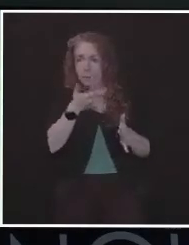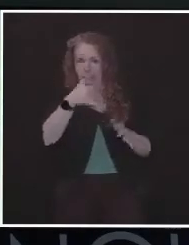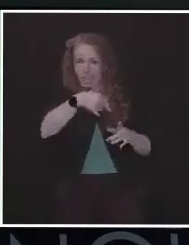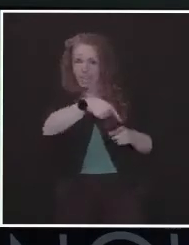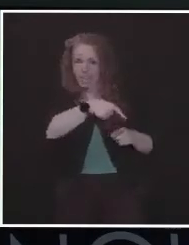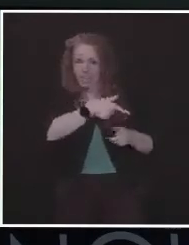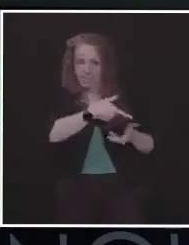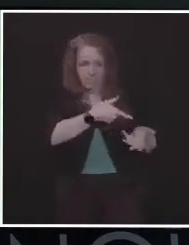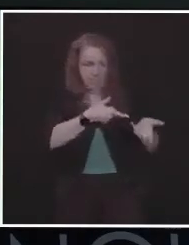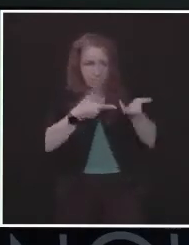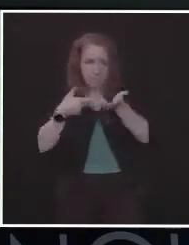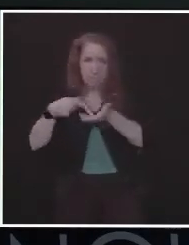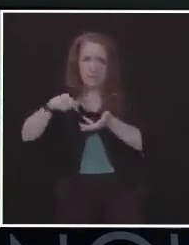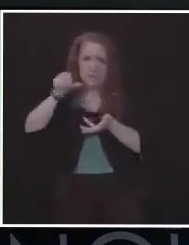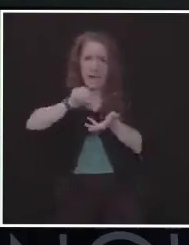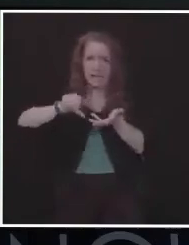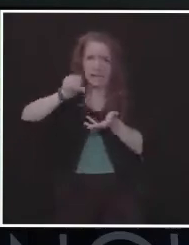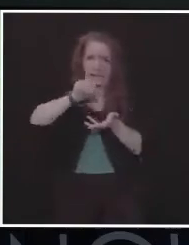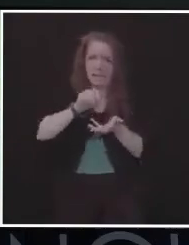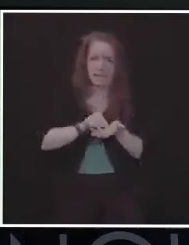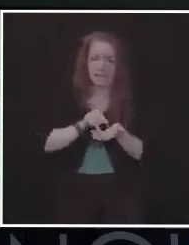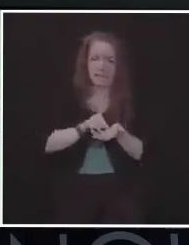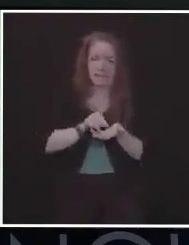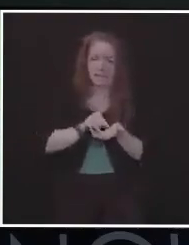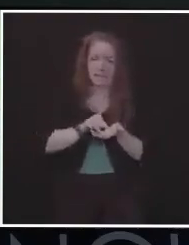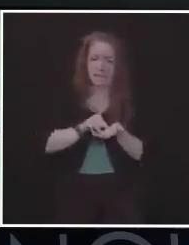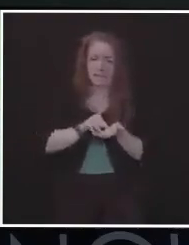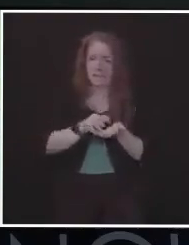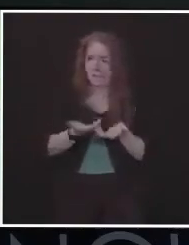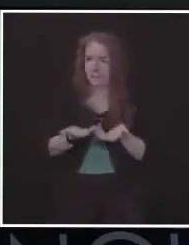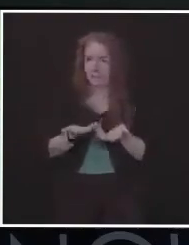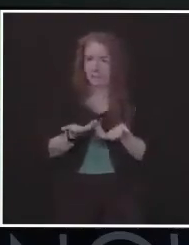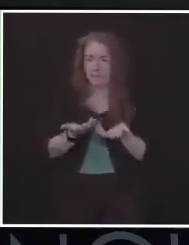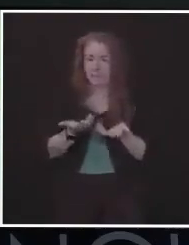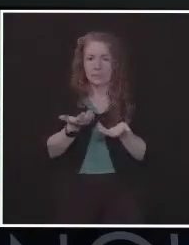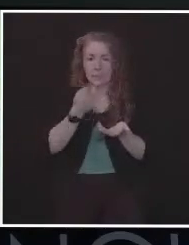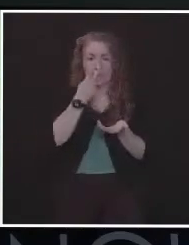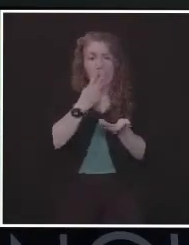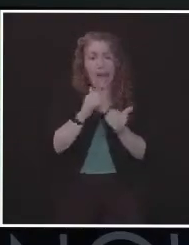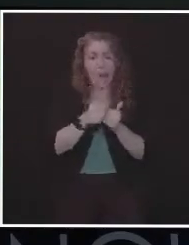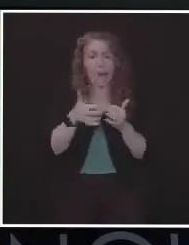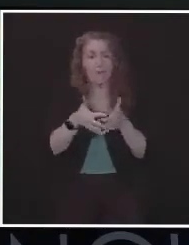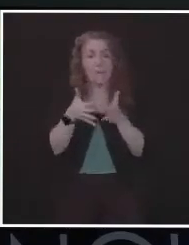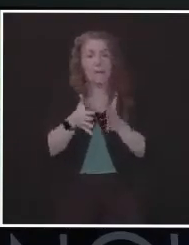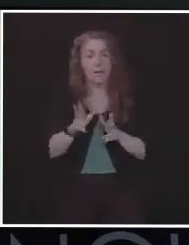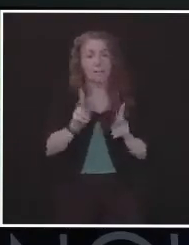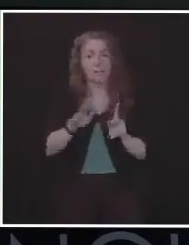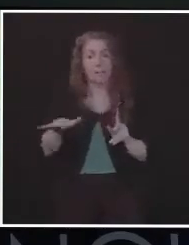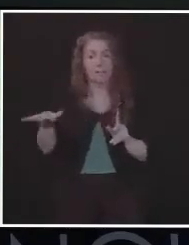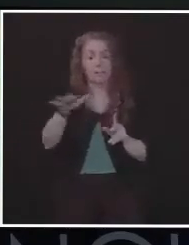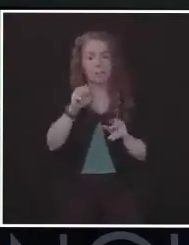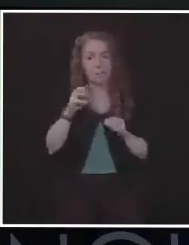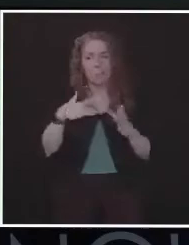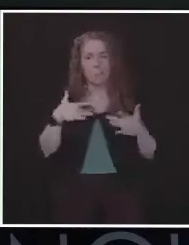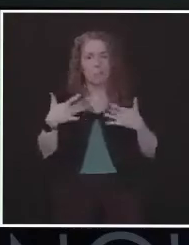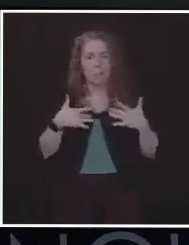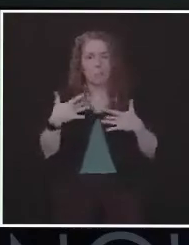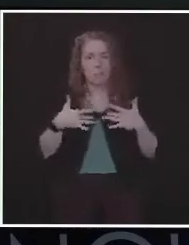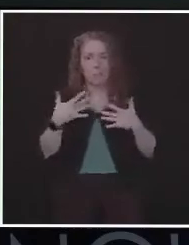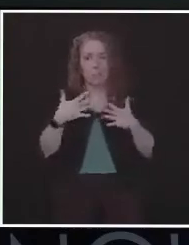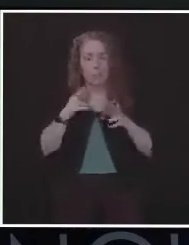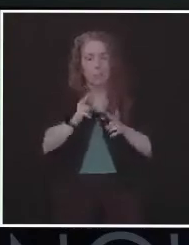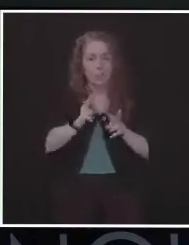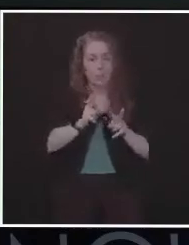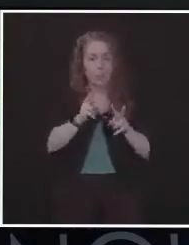the American people have gotten so charged up as a result of perseverance, and now the little